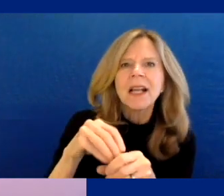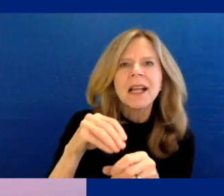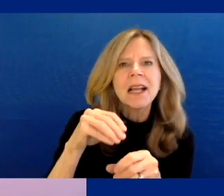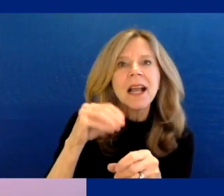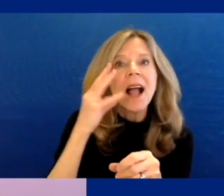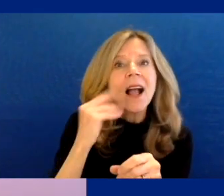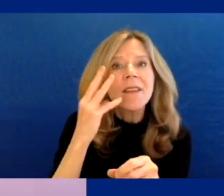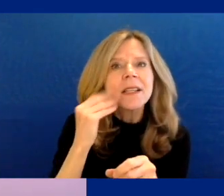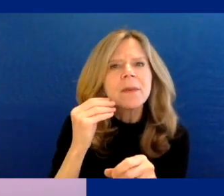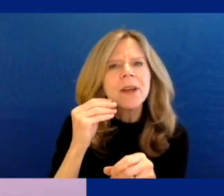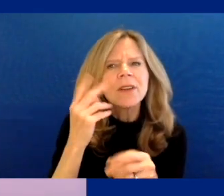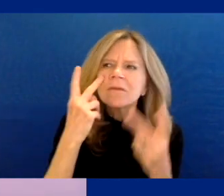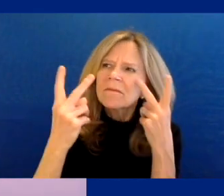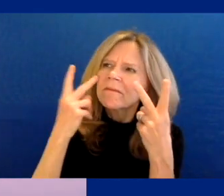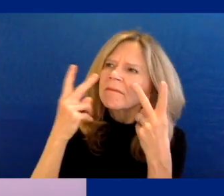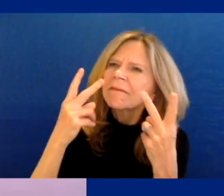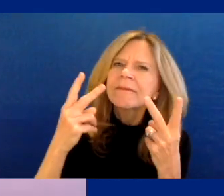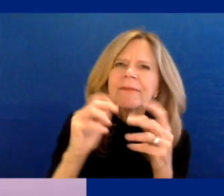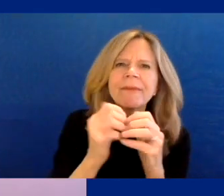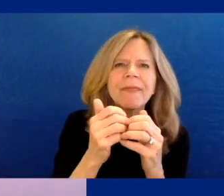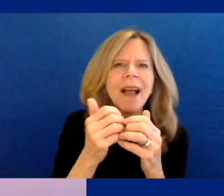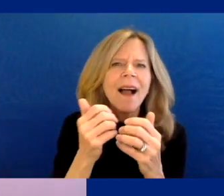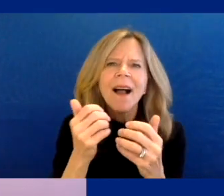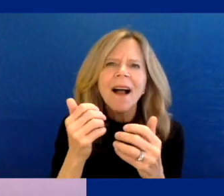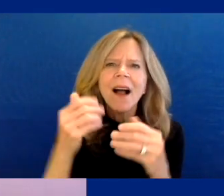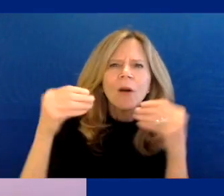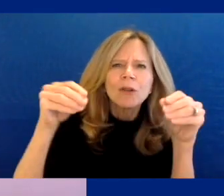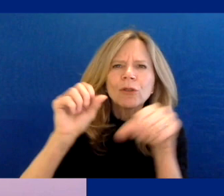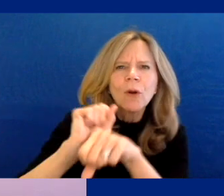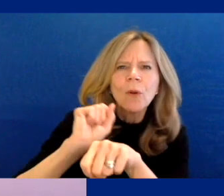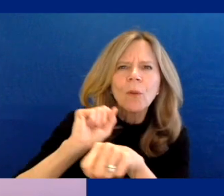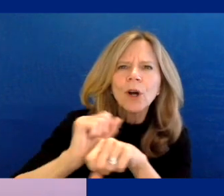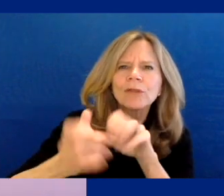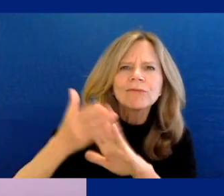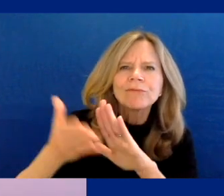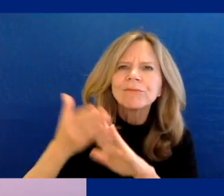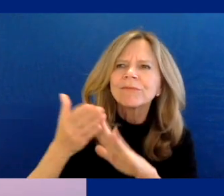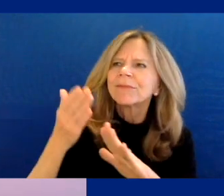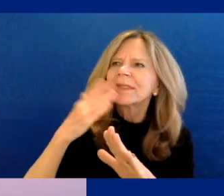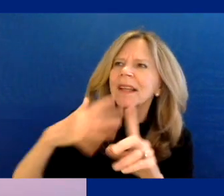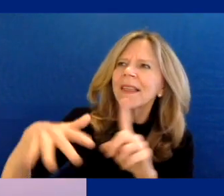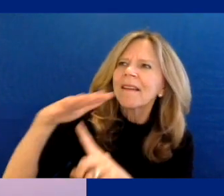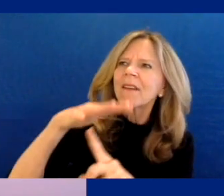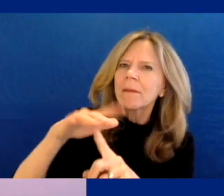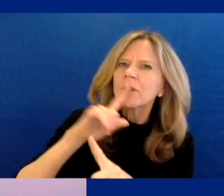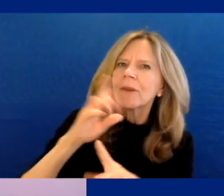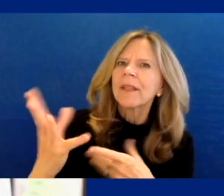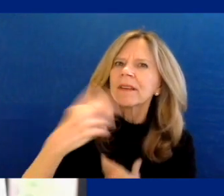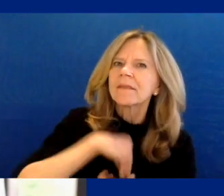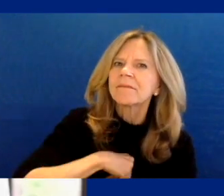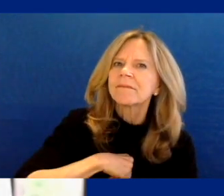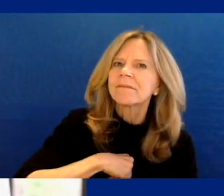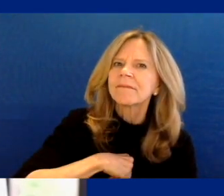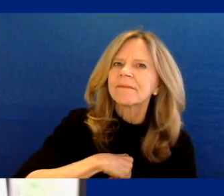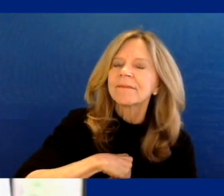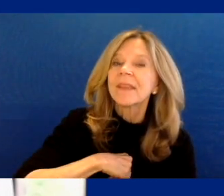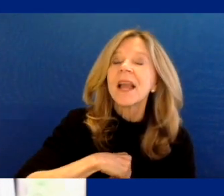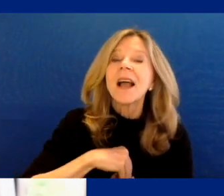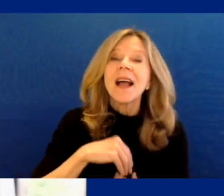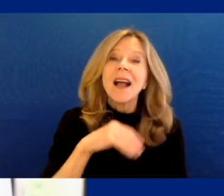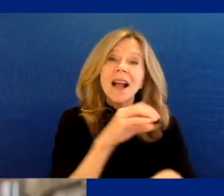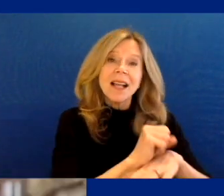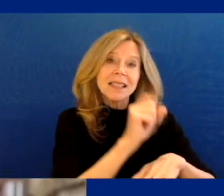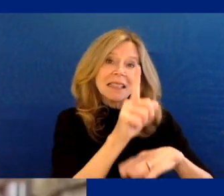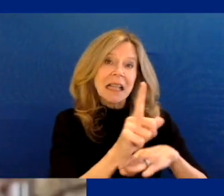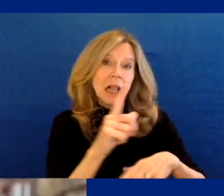of being in the shop and seeing how things work and just like being in the environment really like shaped me. I always knew I wasn't